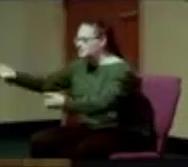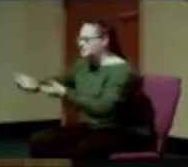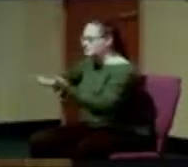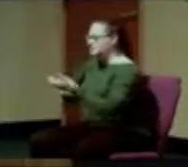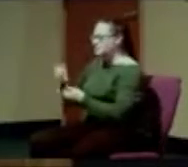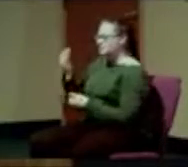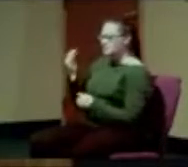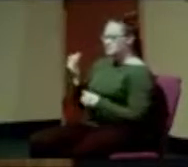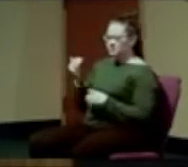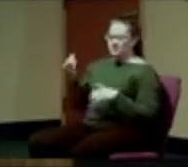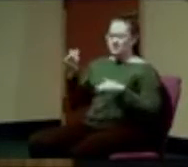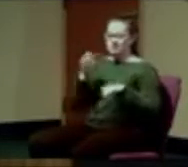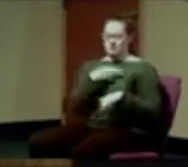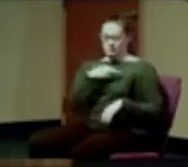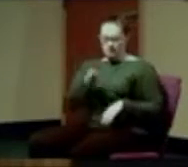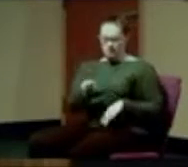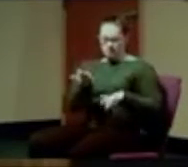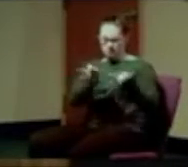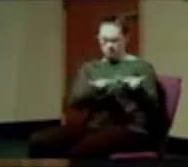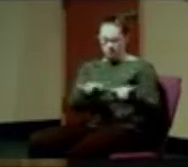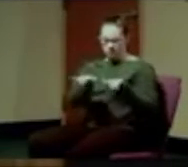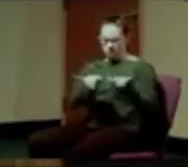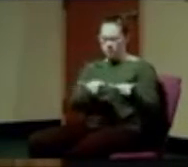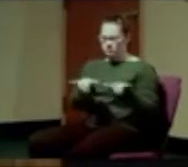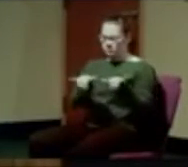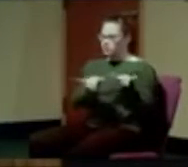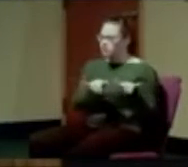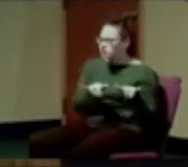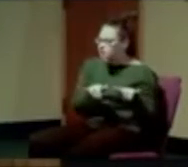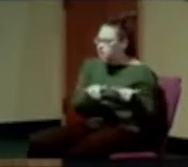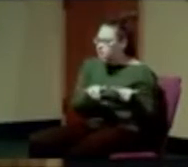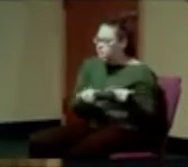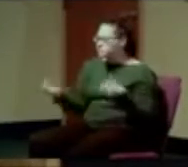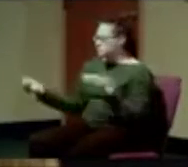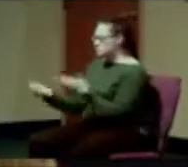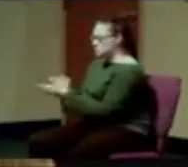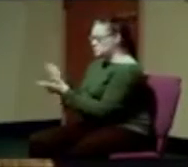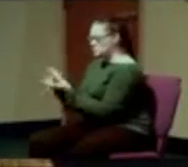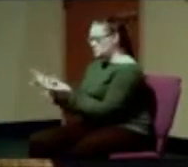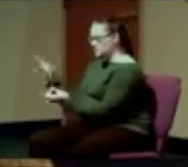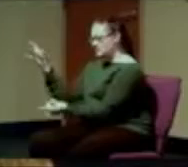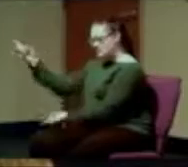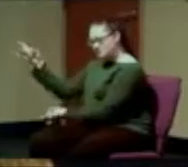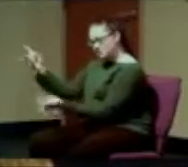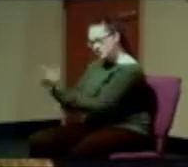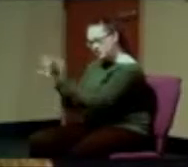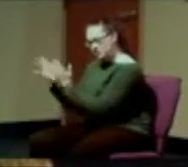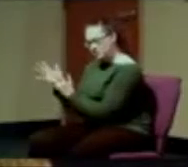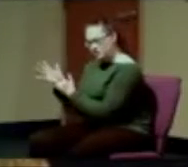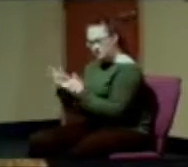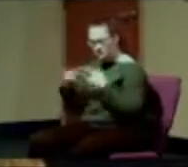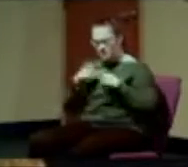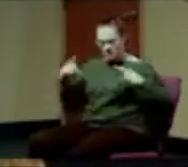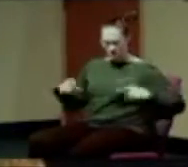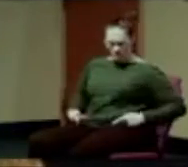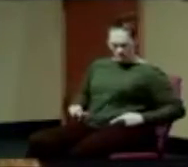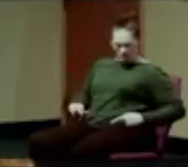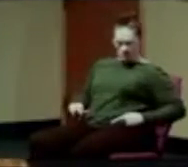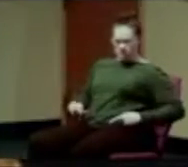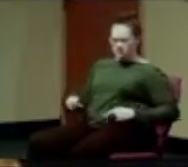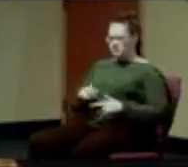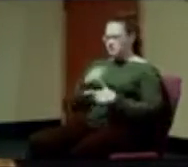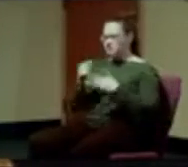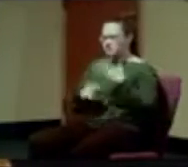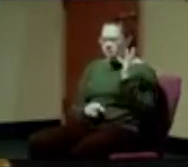environment. This was the Old Testament law versus this new spirit that was coming in through Jesus. And all the Pharisees and Sadducees, these